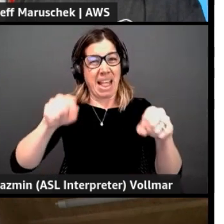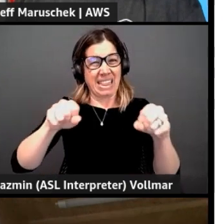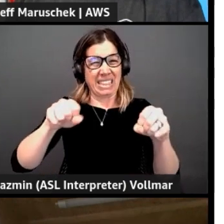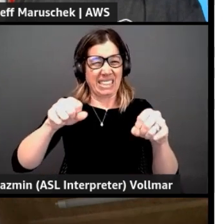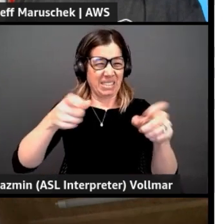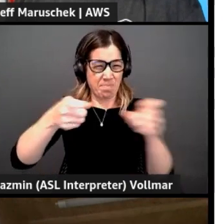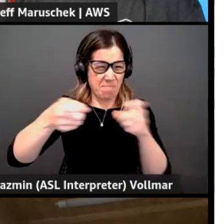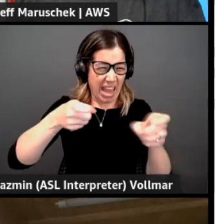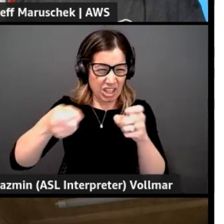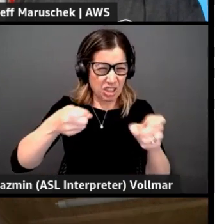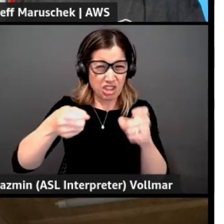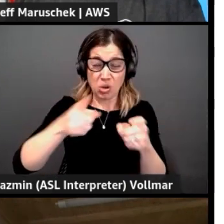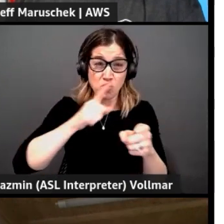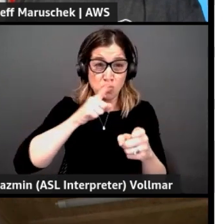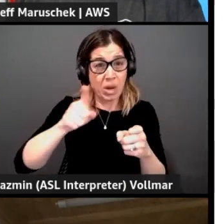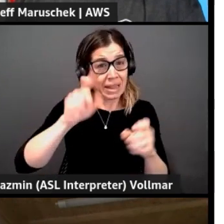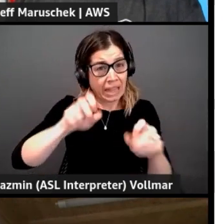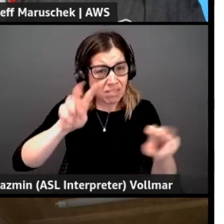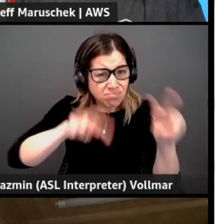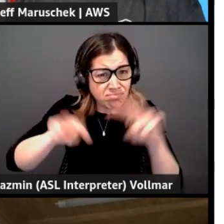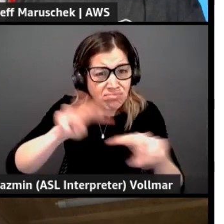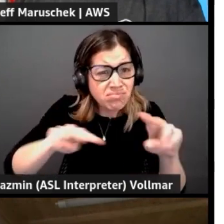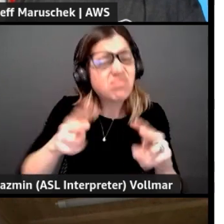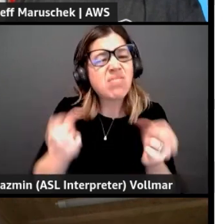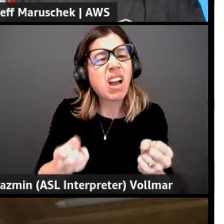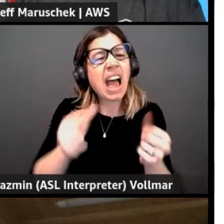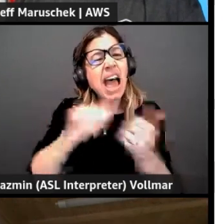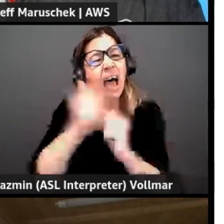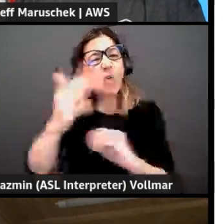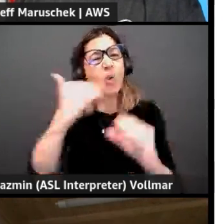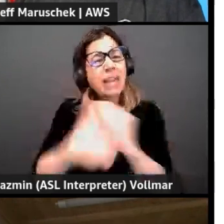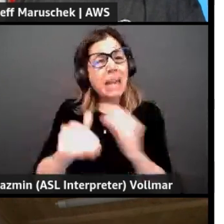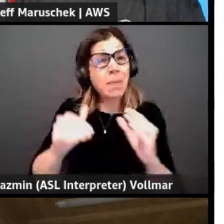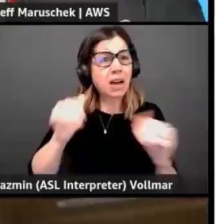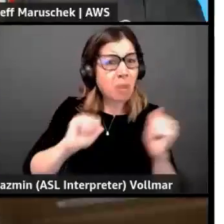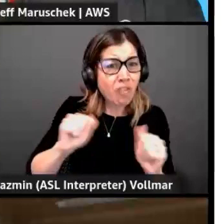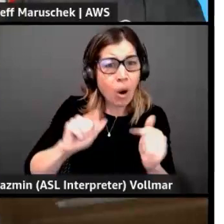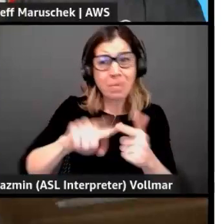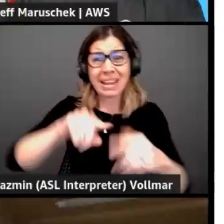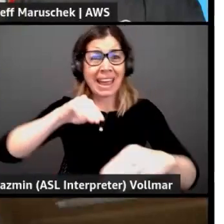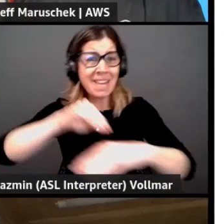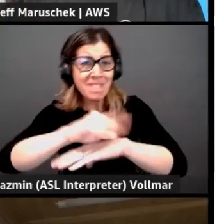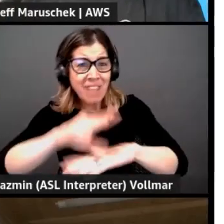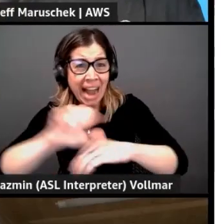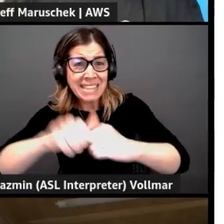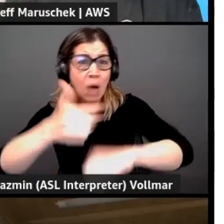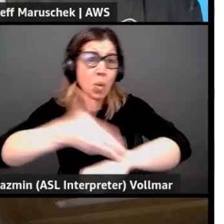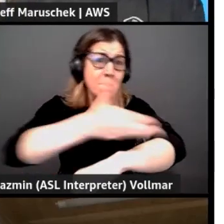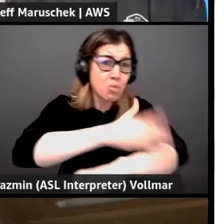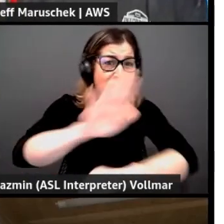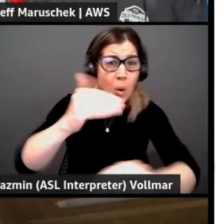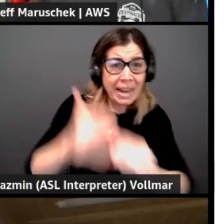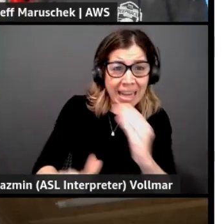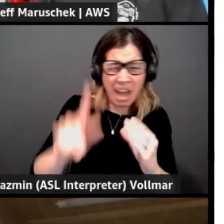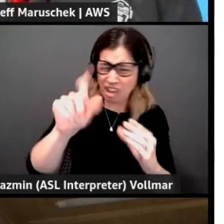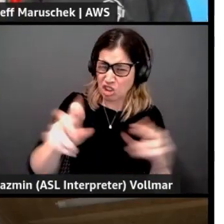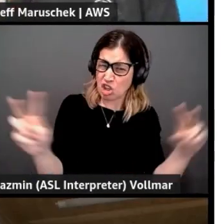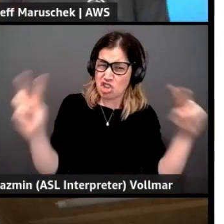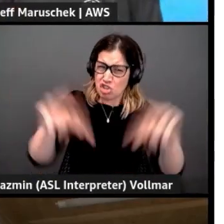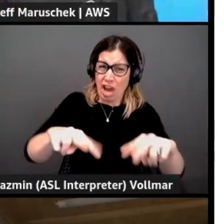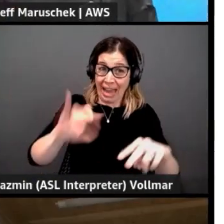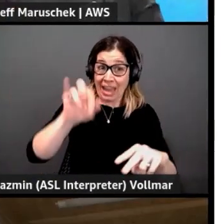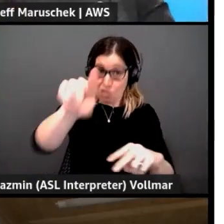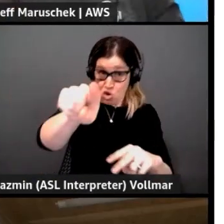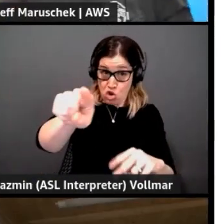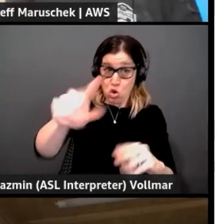insights into how your email is performing, gives you advice on how to improve your email sending. Should really check that out. It's, if you send email and you're responsible for it,